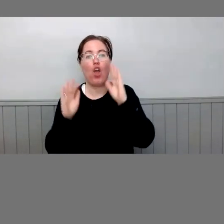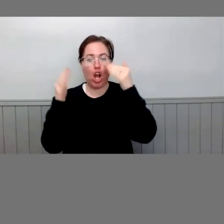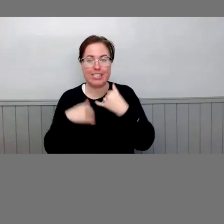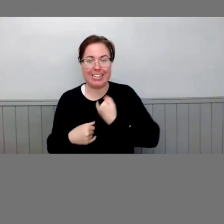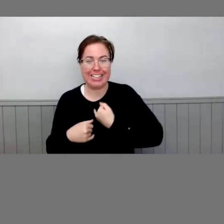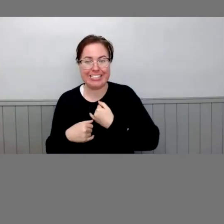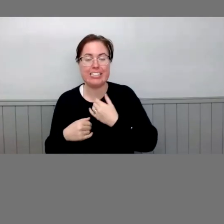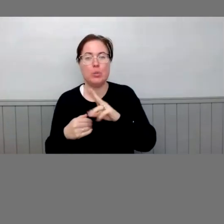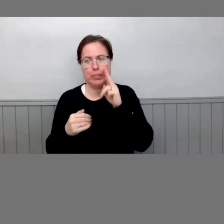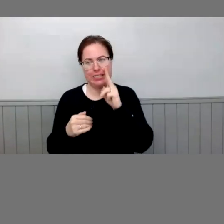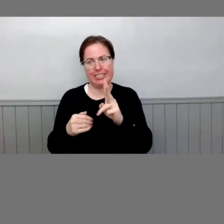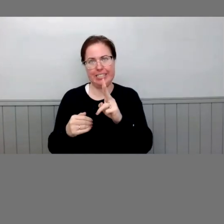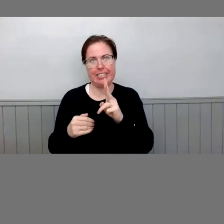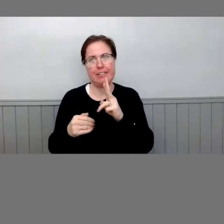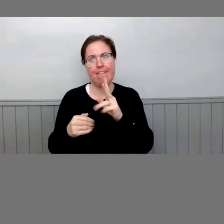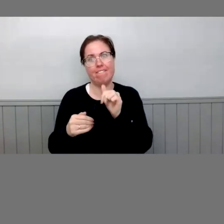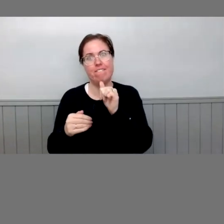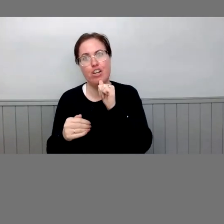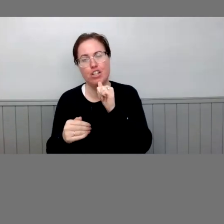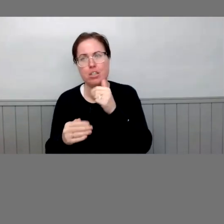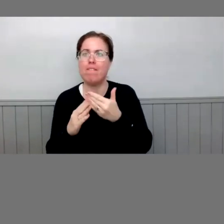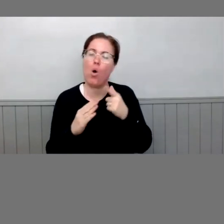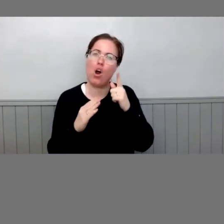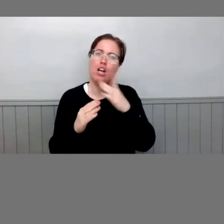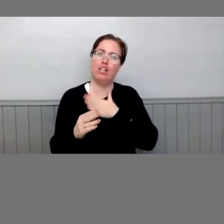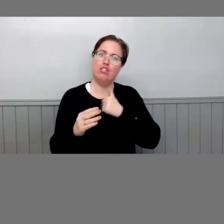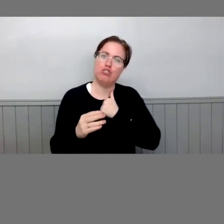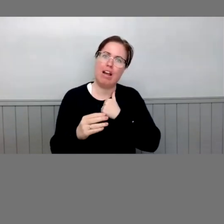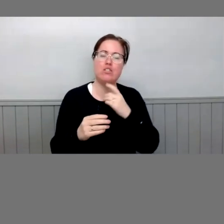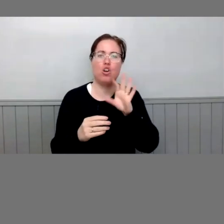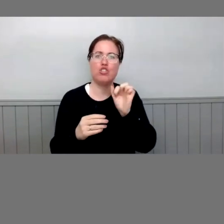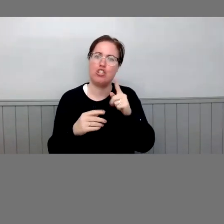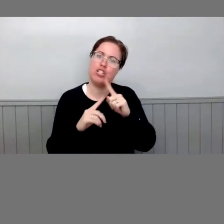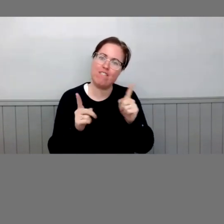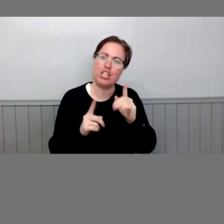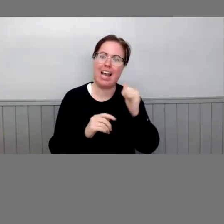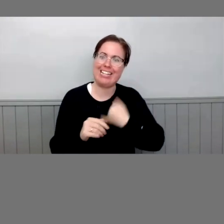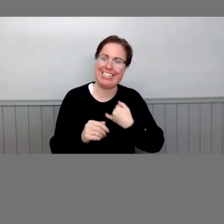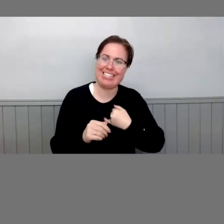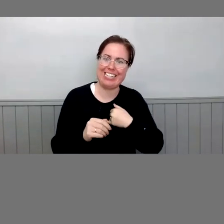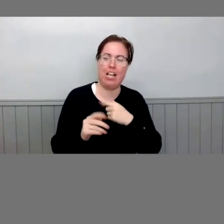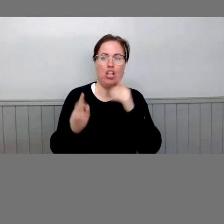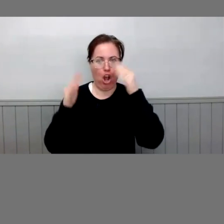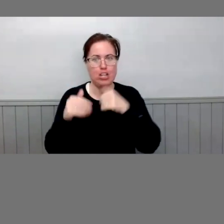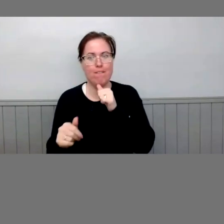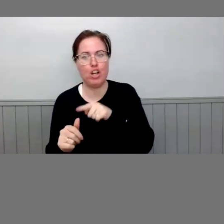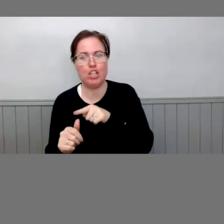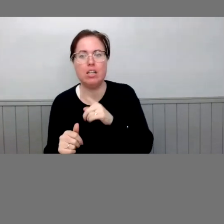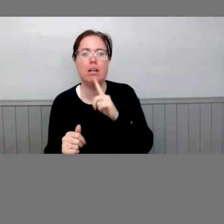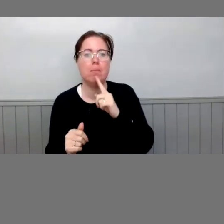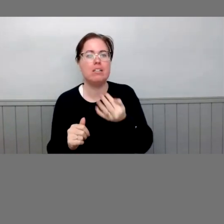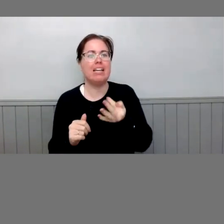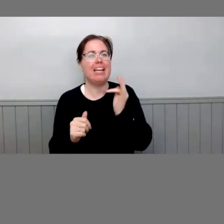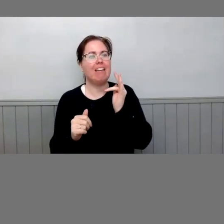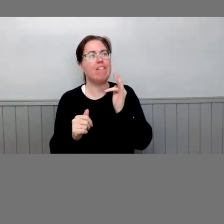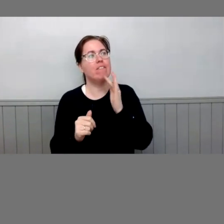to trans and gender diverse identities and vice versa. So in situations not communicating that someone had that intersecting